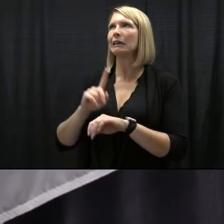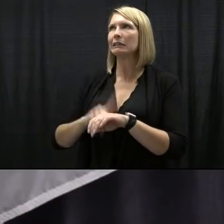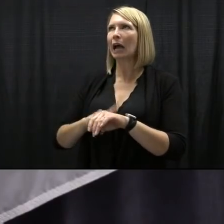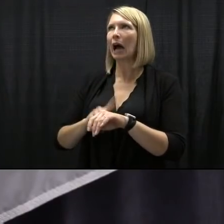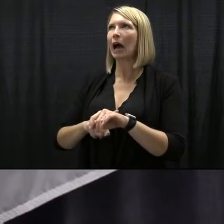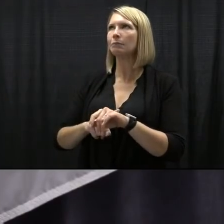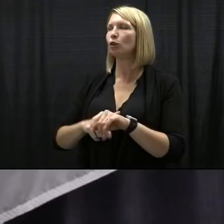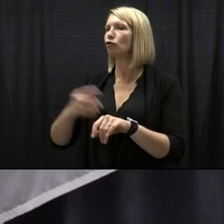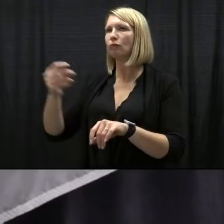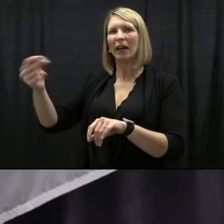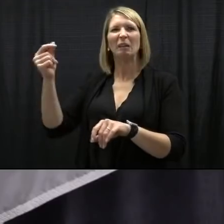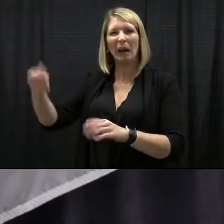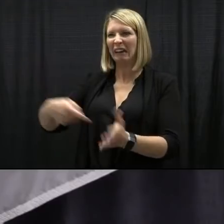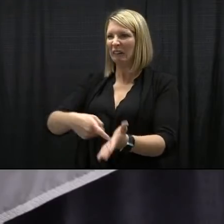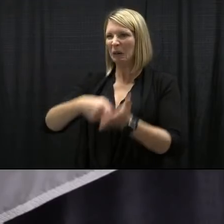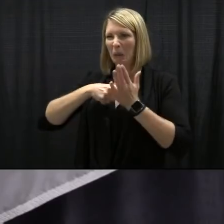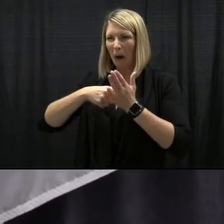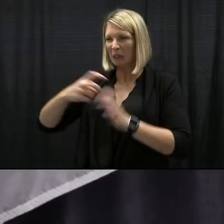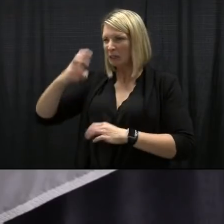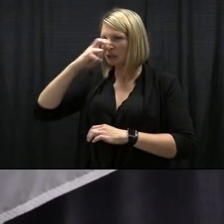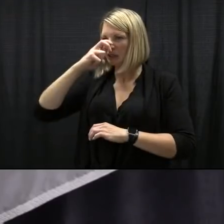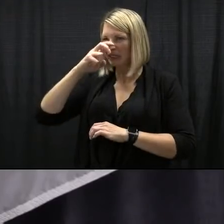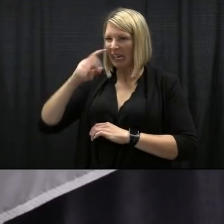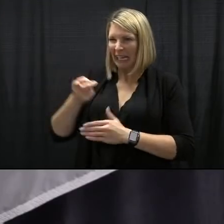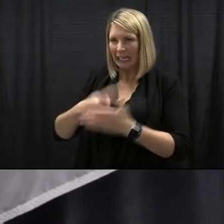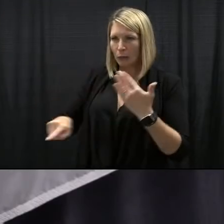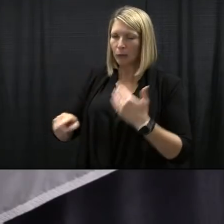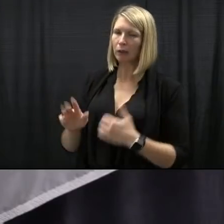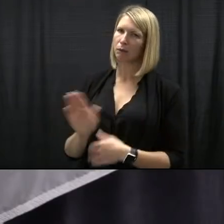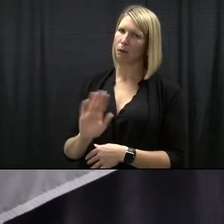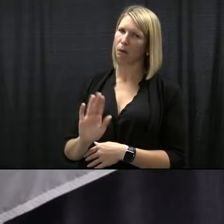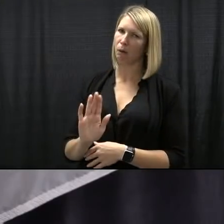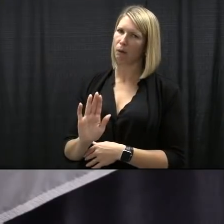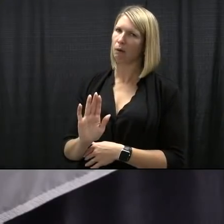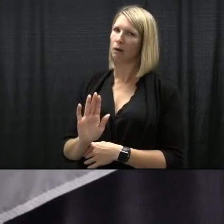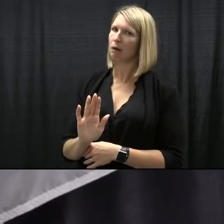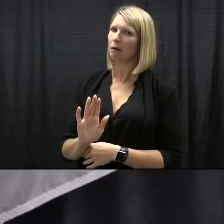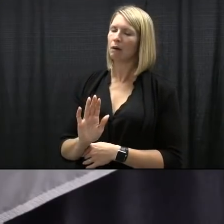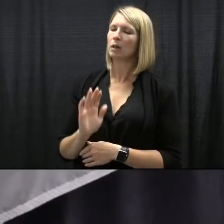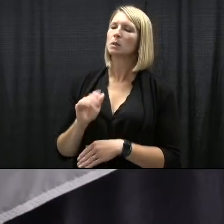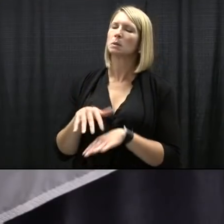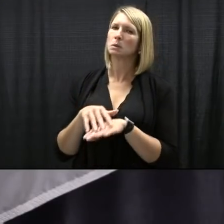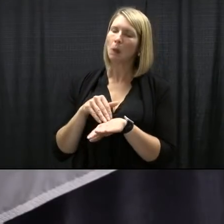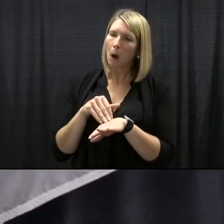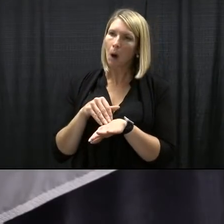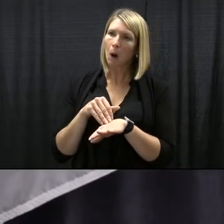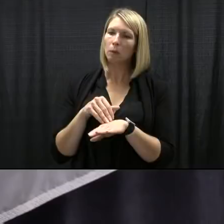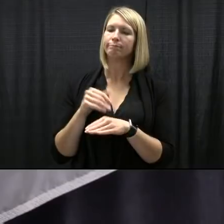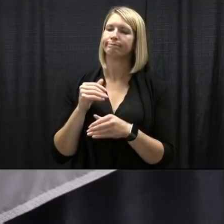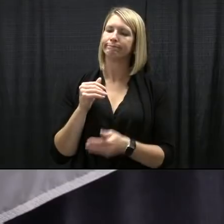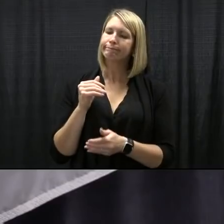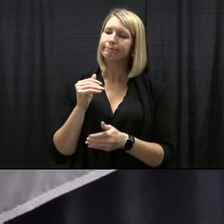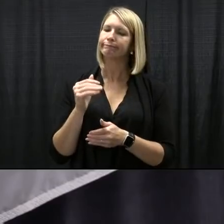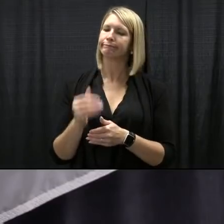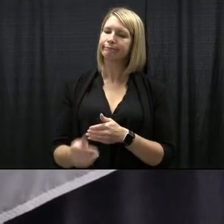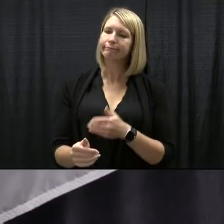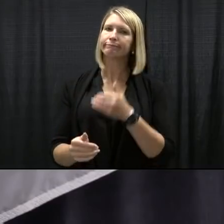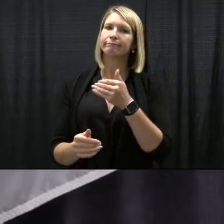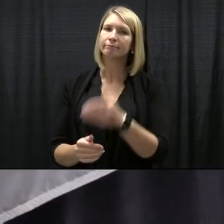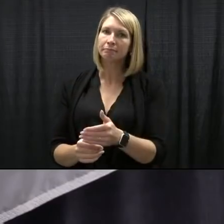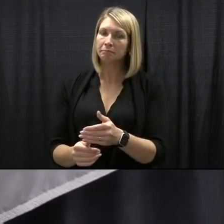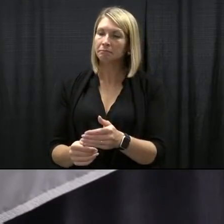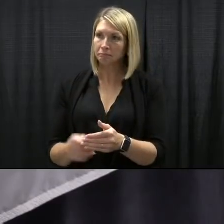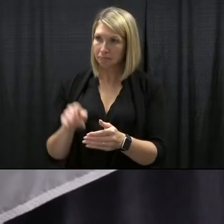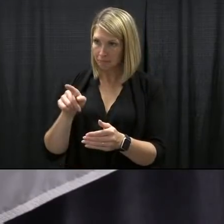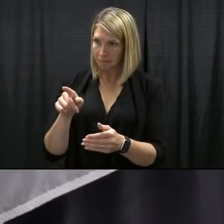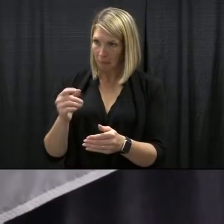there's a transition and uptake. So we understand that there's a learning curve for users and businesses alike, and so